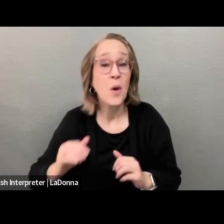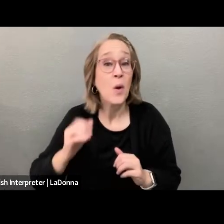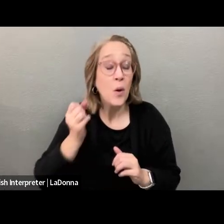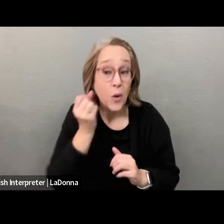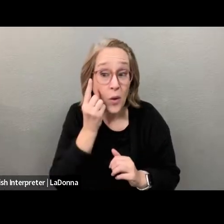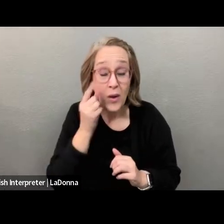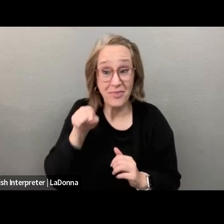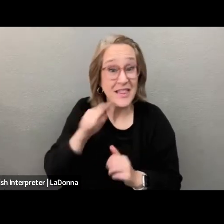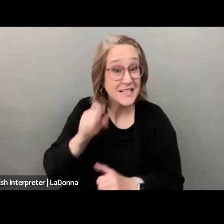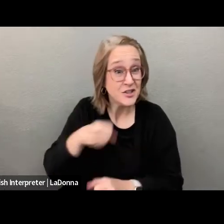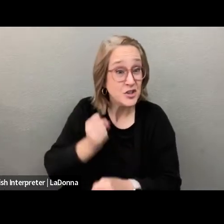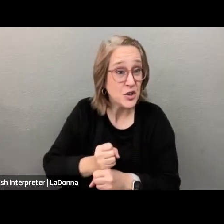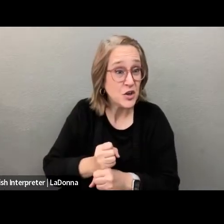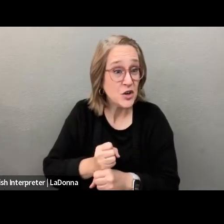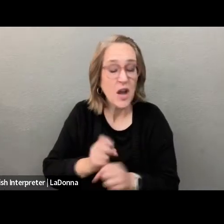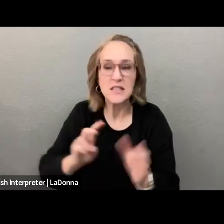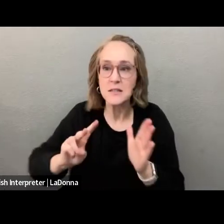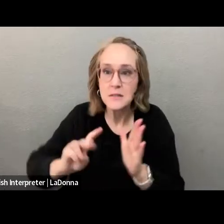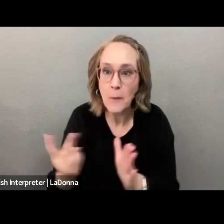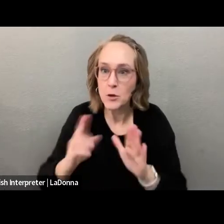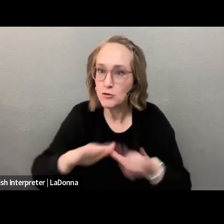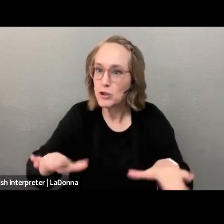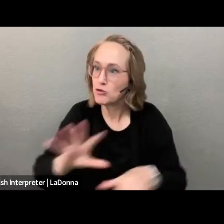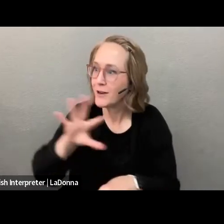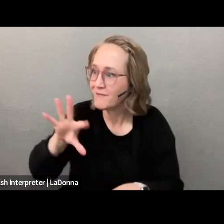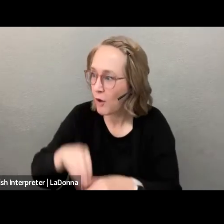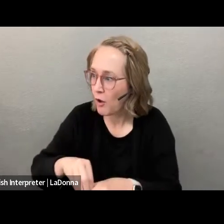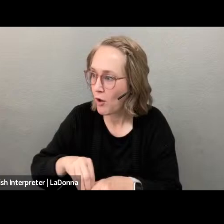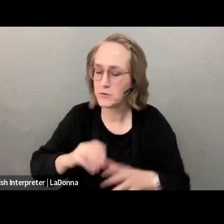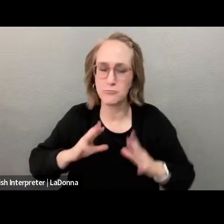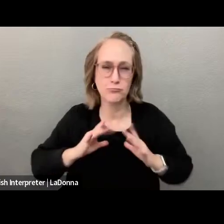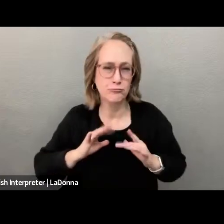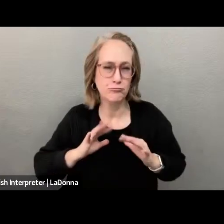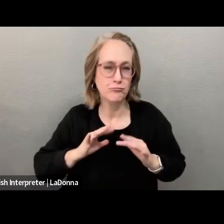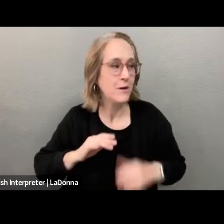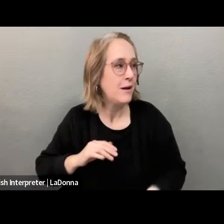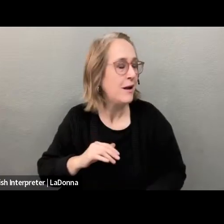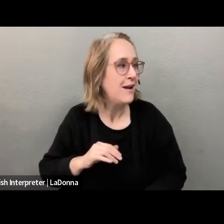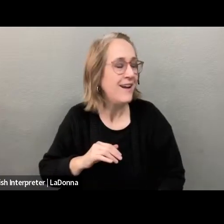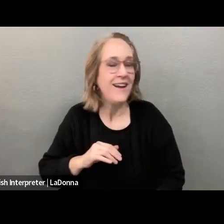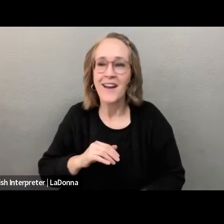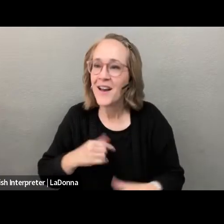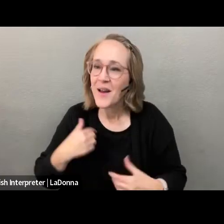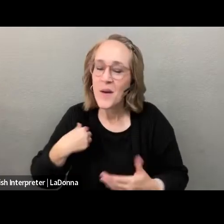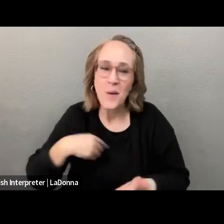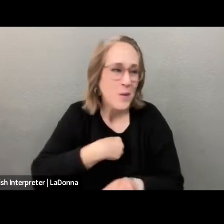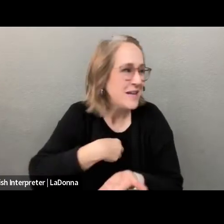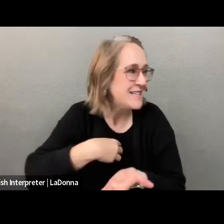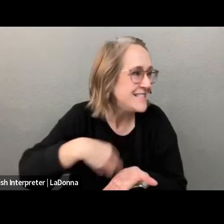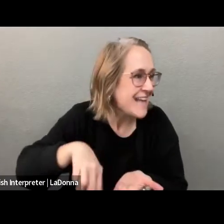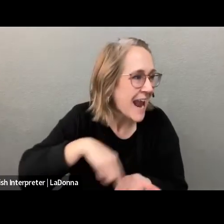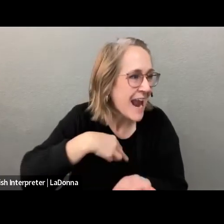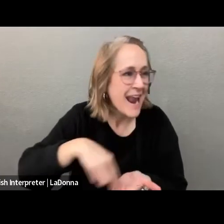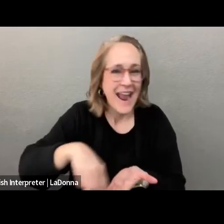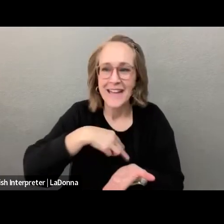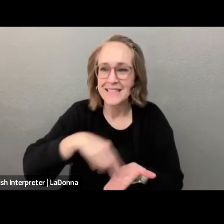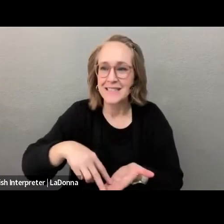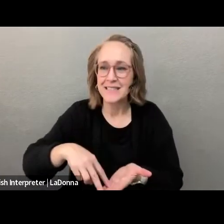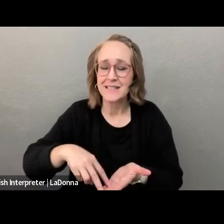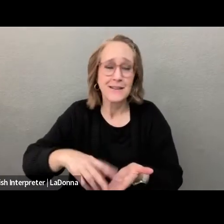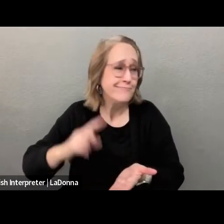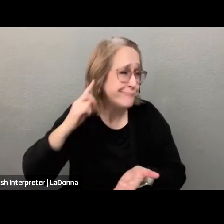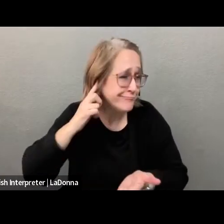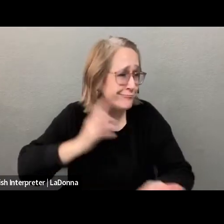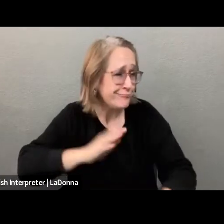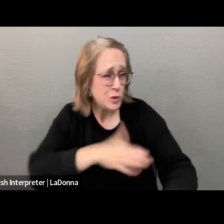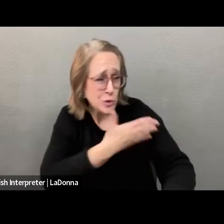children than we have ever had before. And we danced, we played music, we had